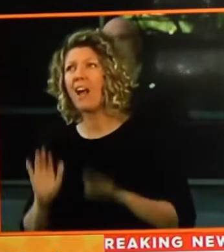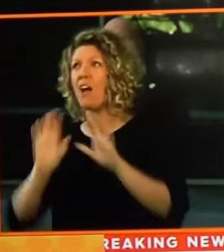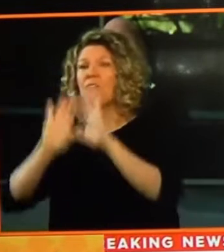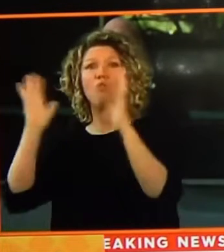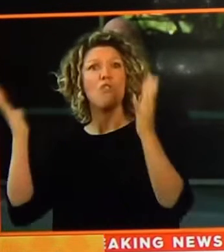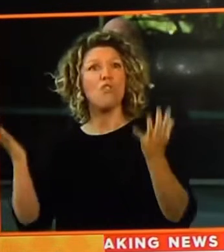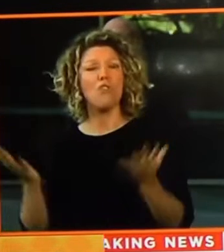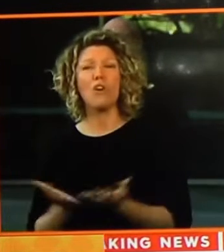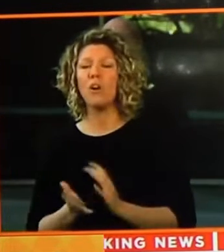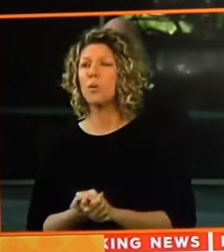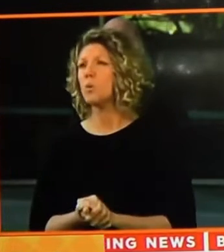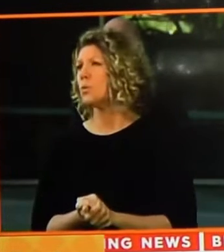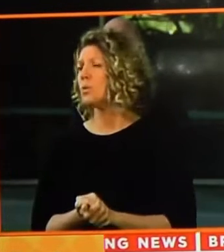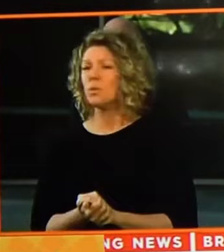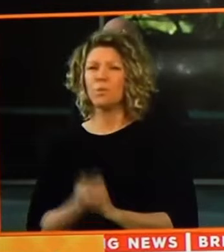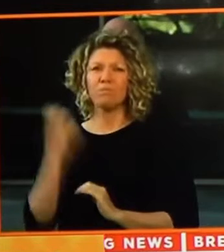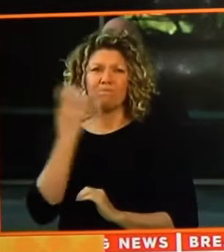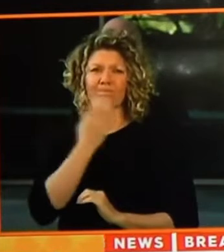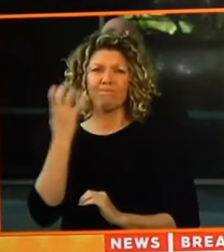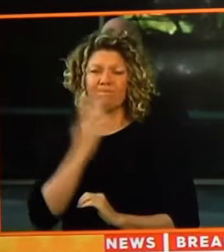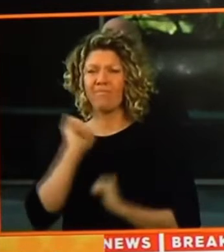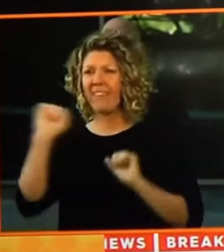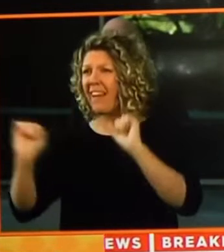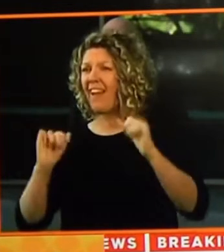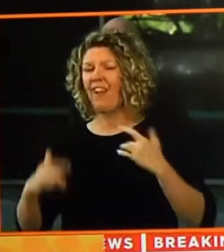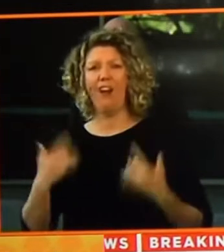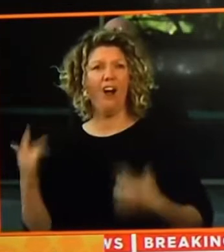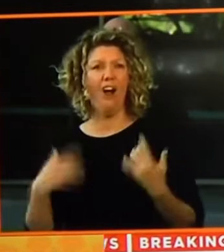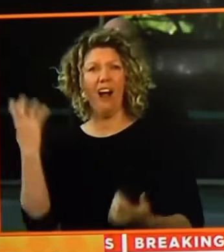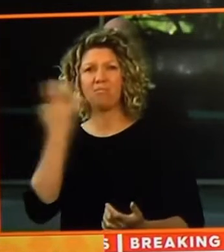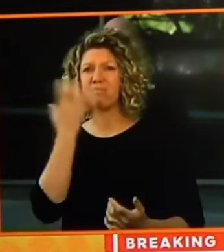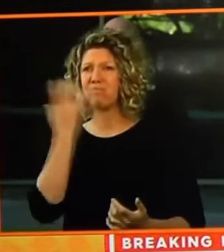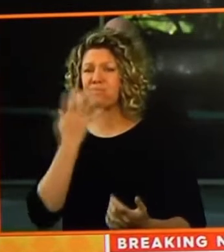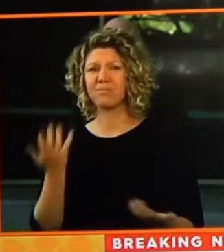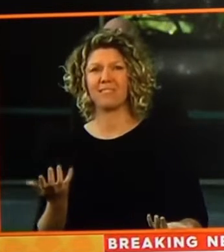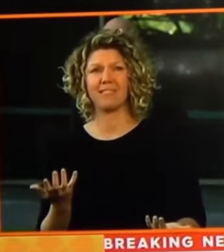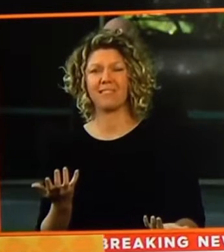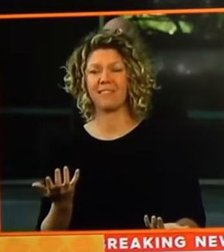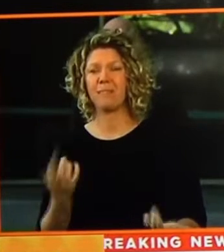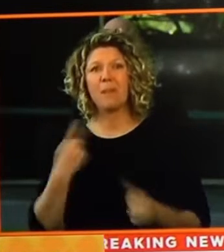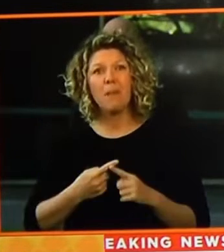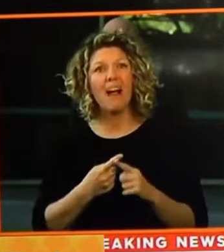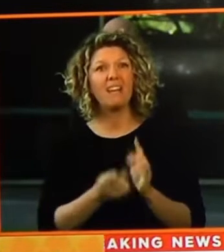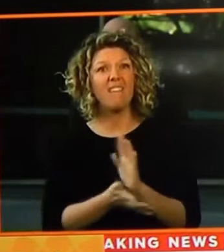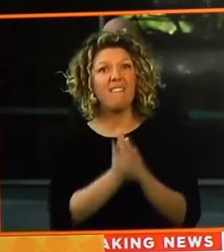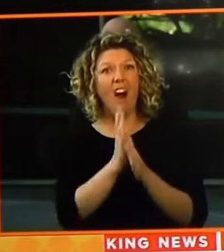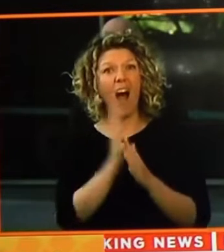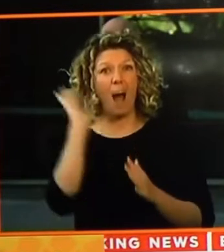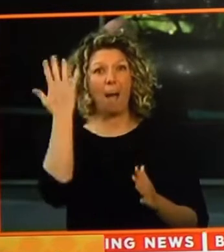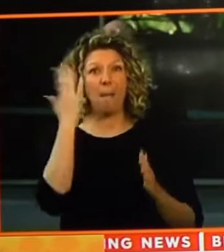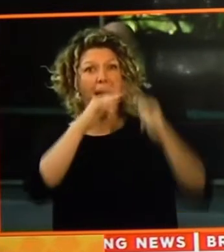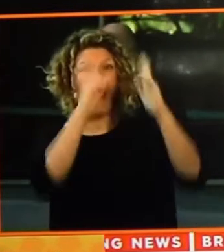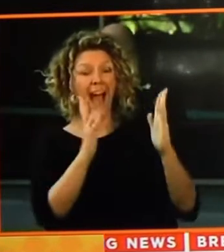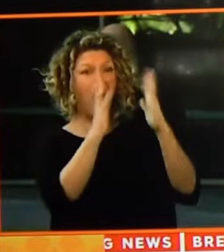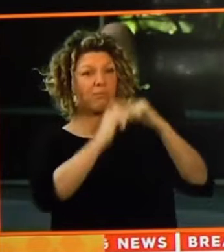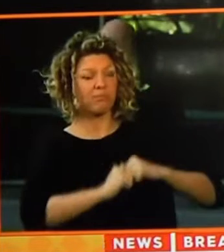globe. We are seeing people heavily impacted, dislocated, and through the fires we've still got people in temporary or alternate